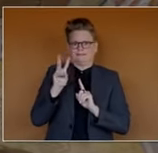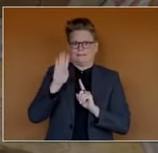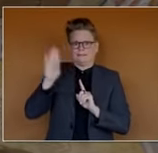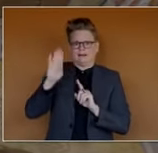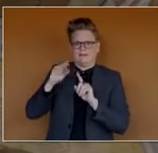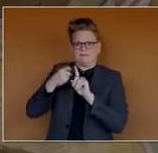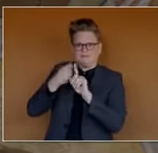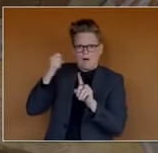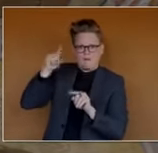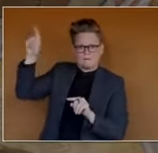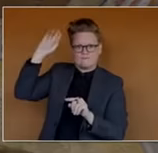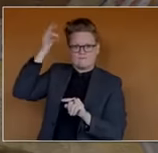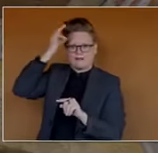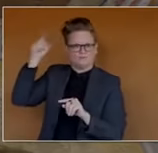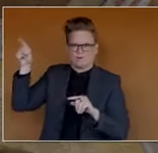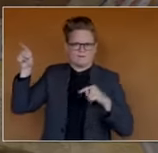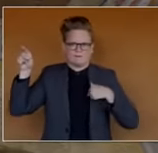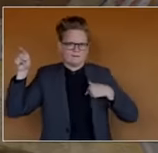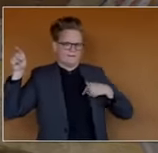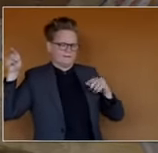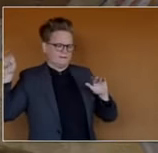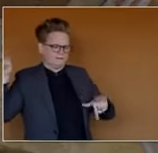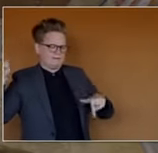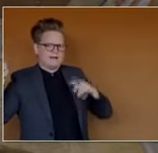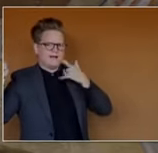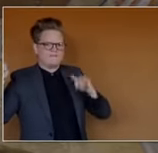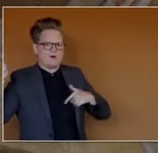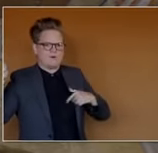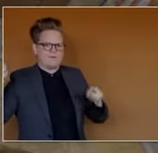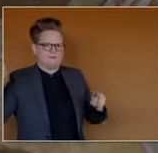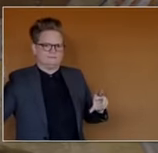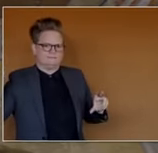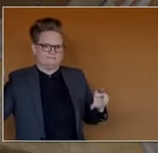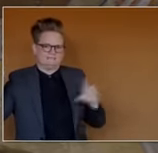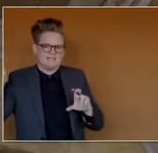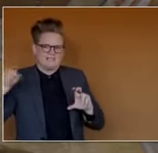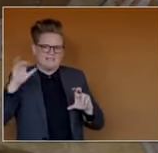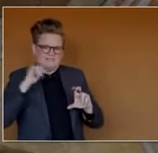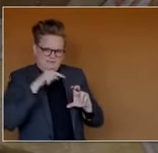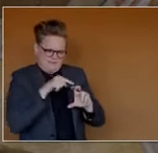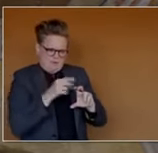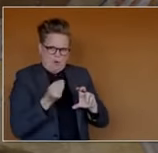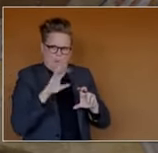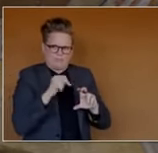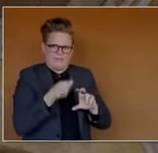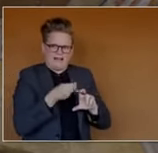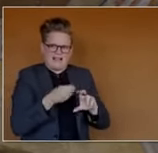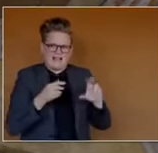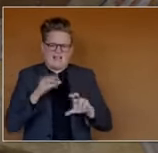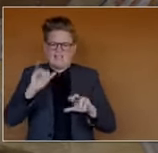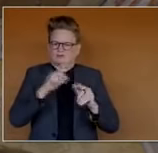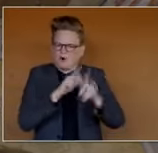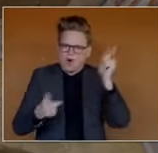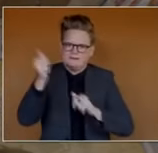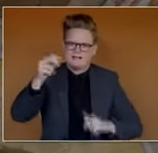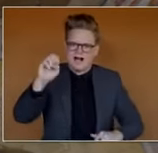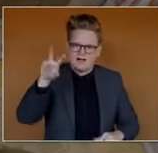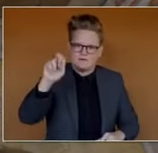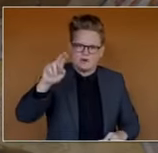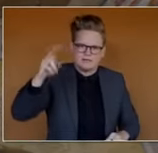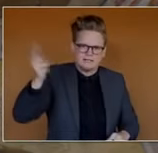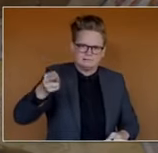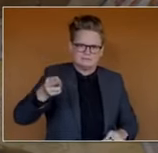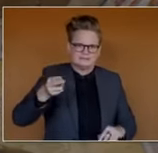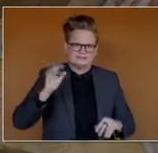tax rebate, the largest in U.S. history, not just California history, year over year, will come out of the